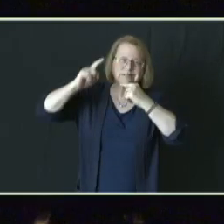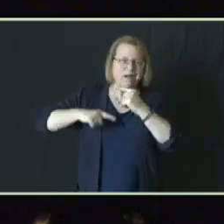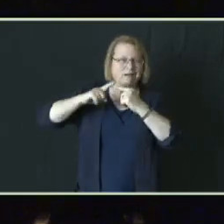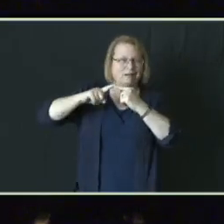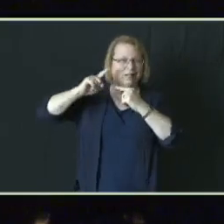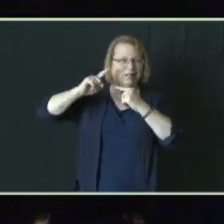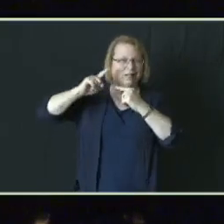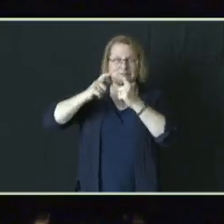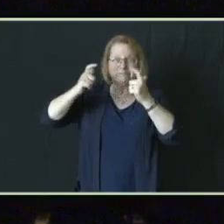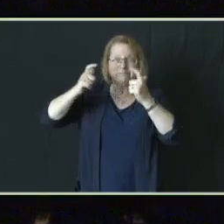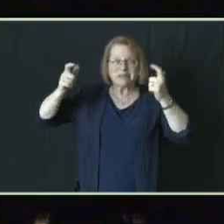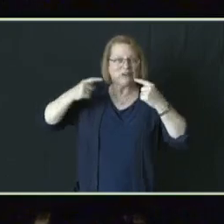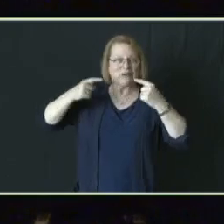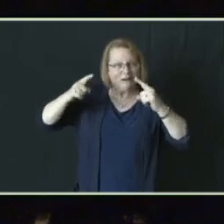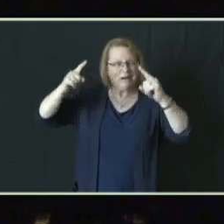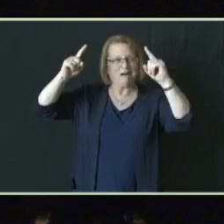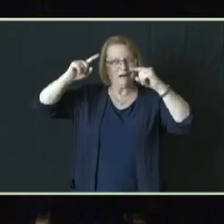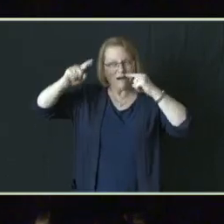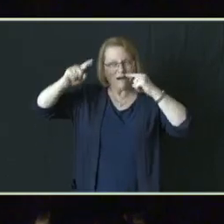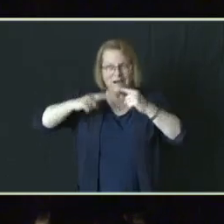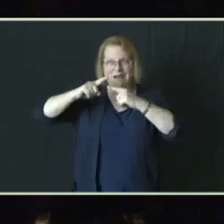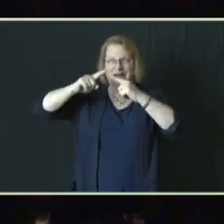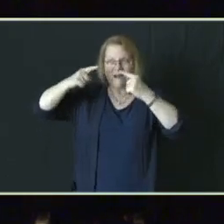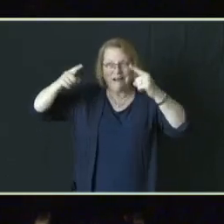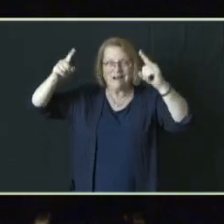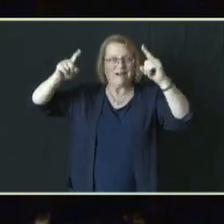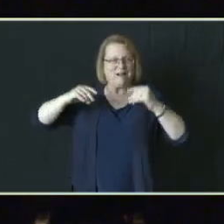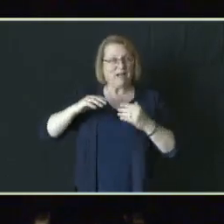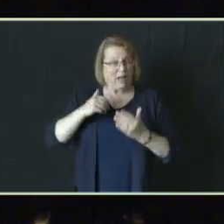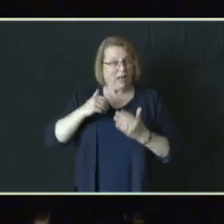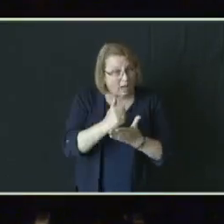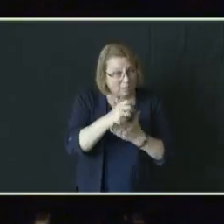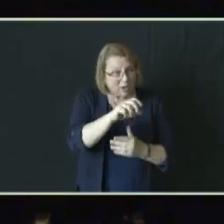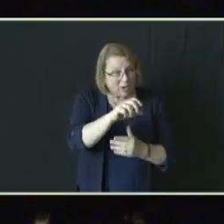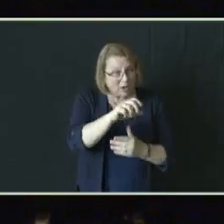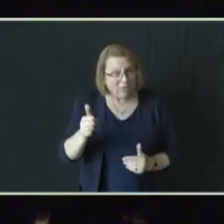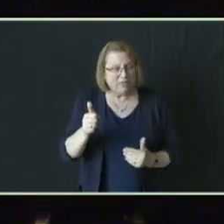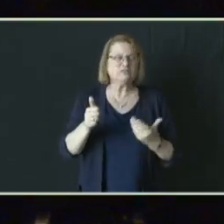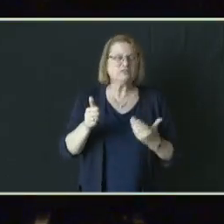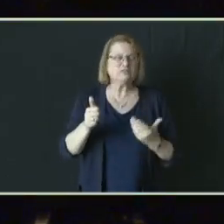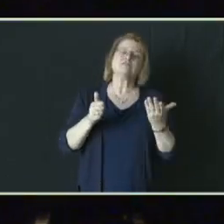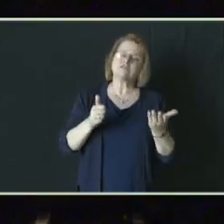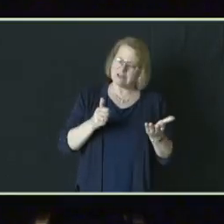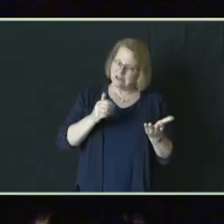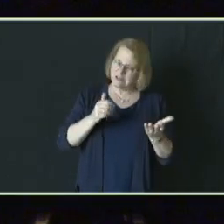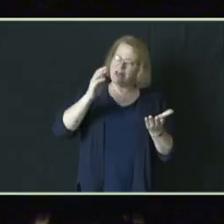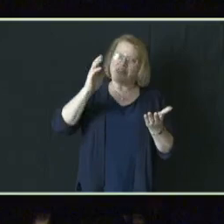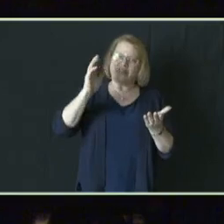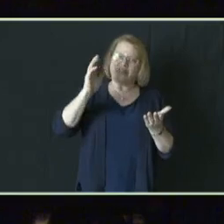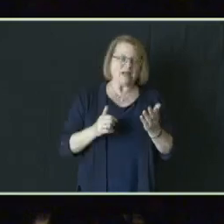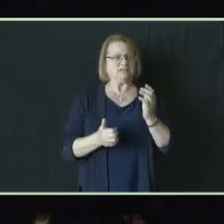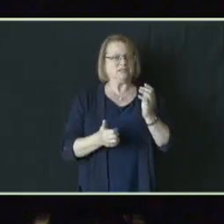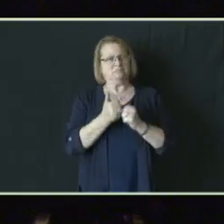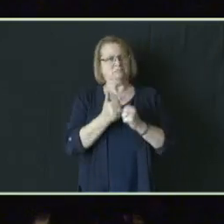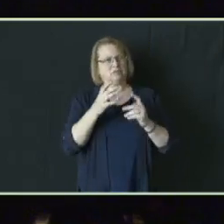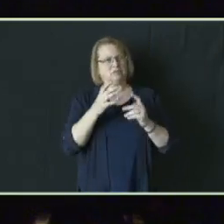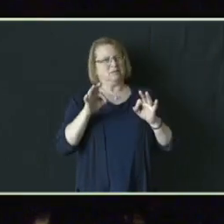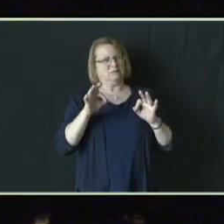larger achievements. Being helpful to others stands out as one of the most consequential acts of my